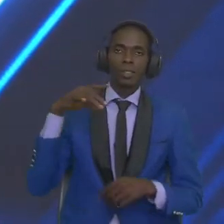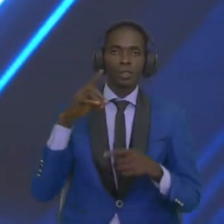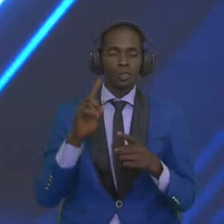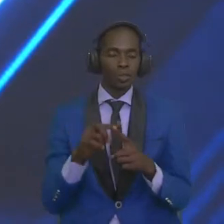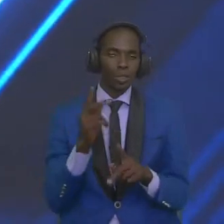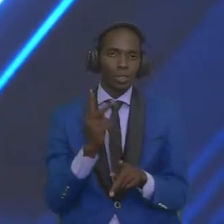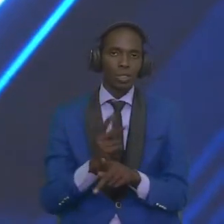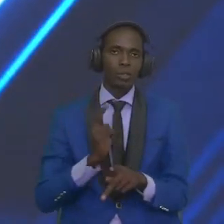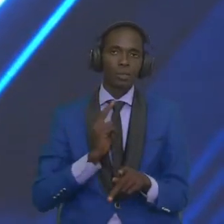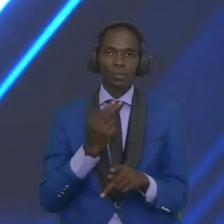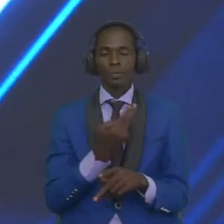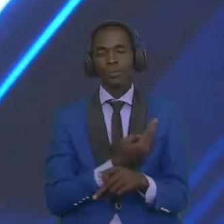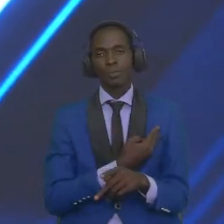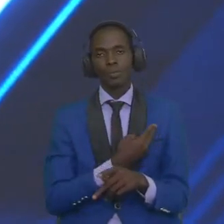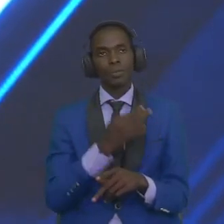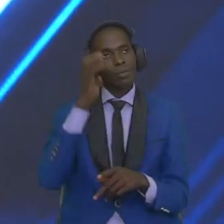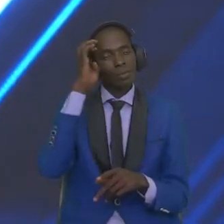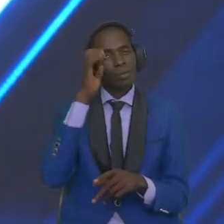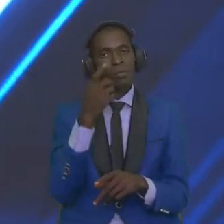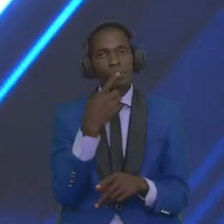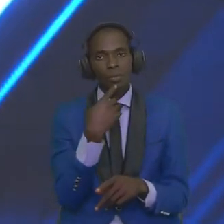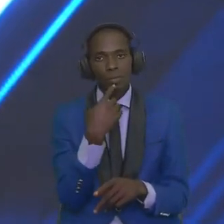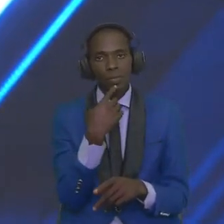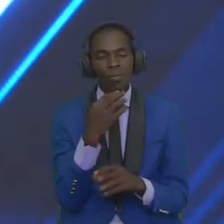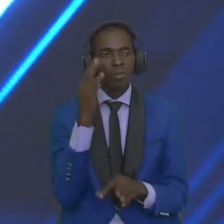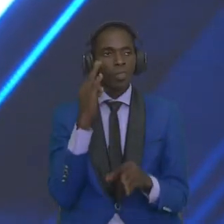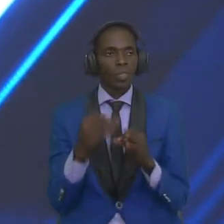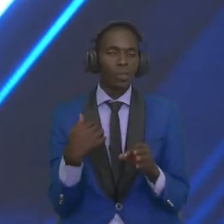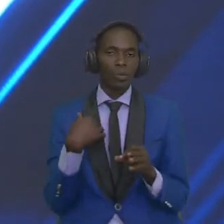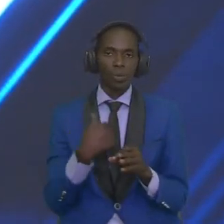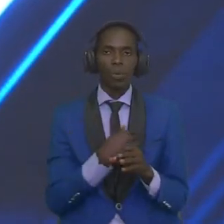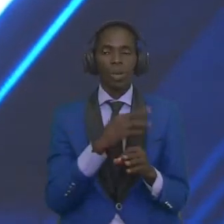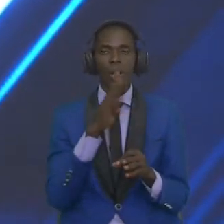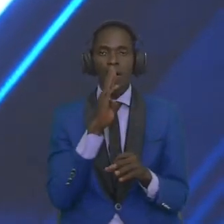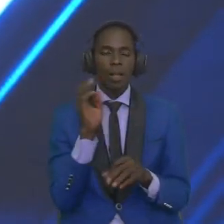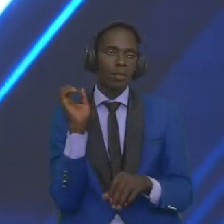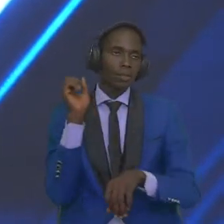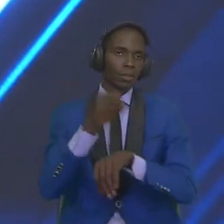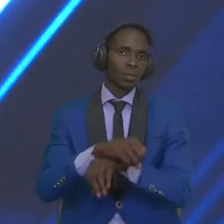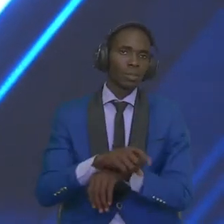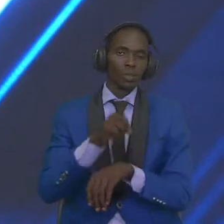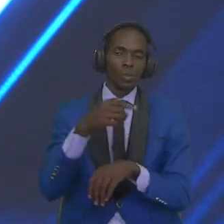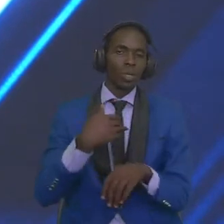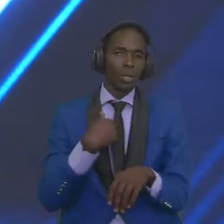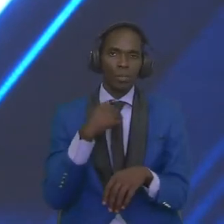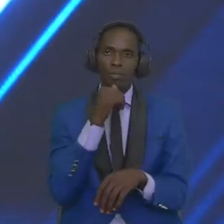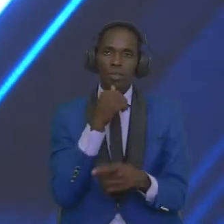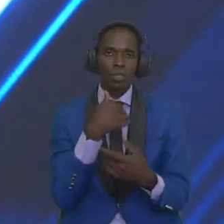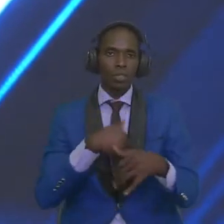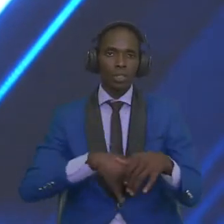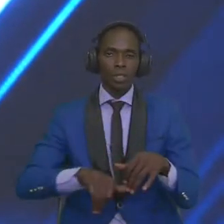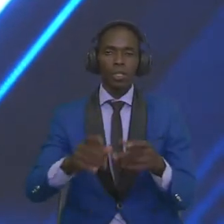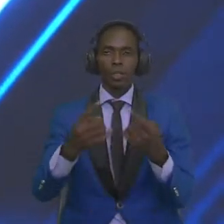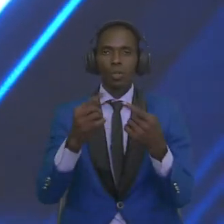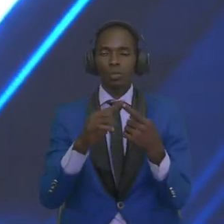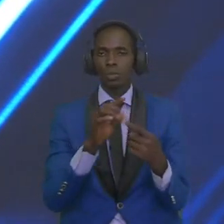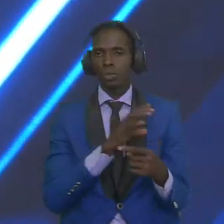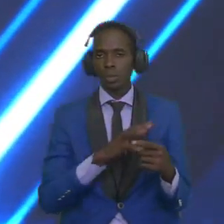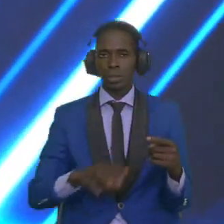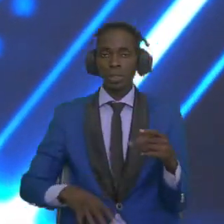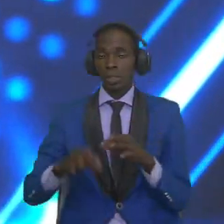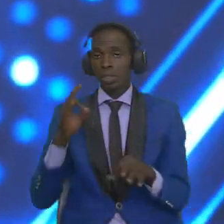sustain us. He says, if you have been defeated, you have not come to Christ like you ought to come. If